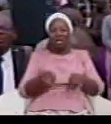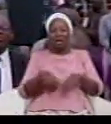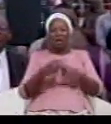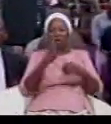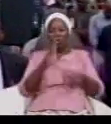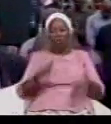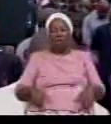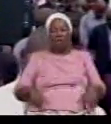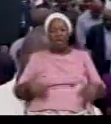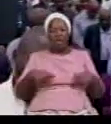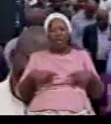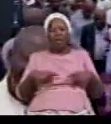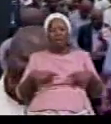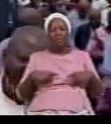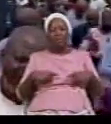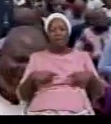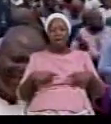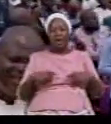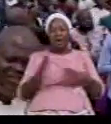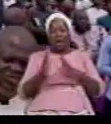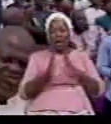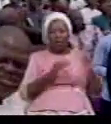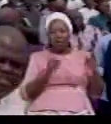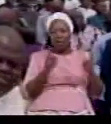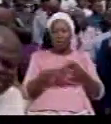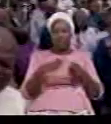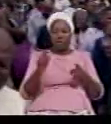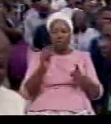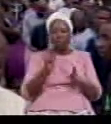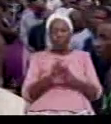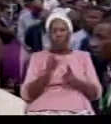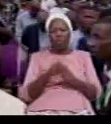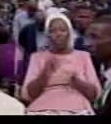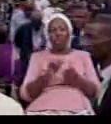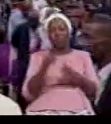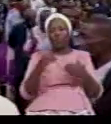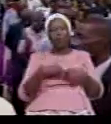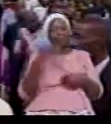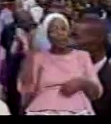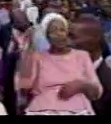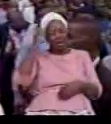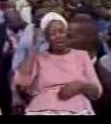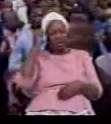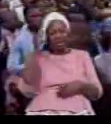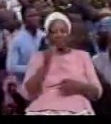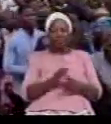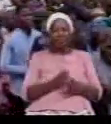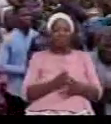live according to the word that you have heard.